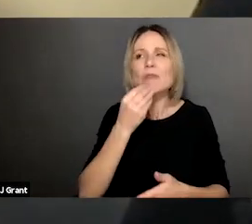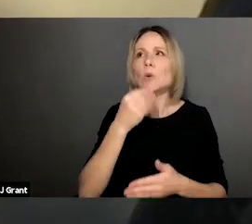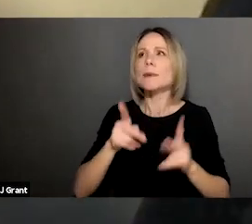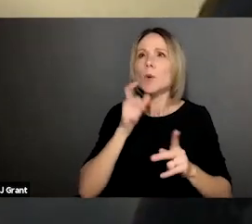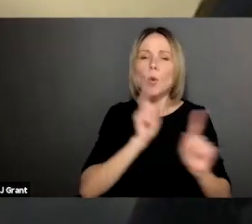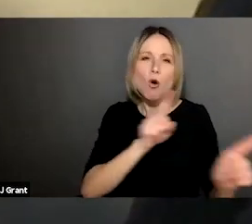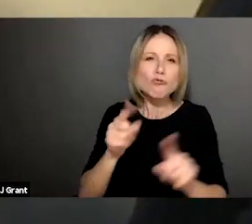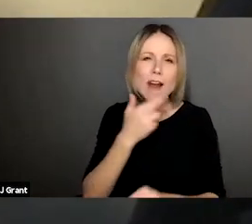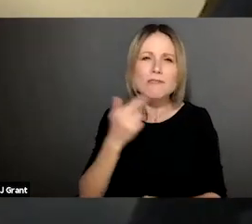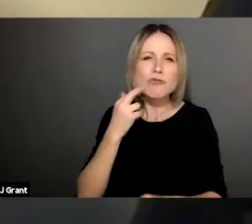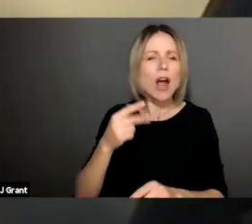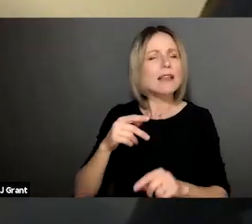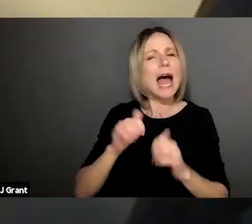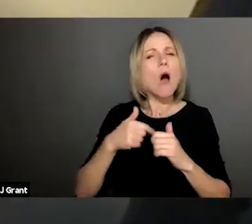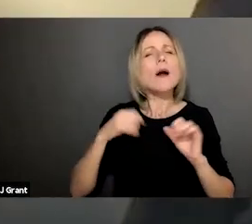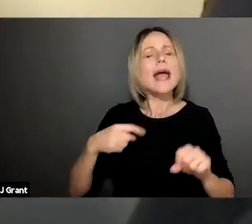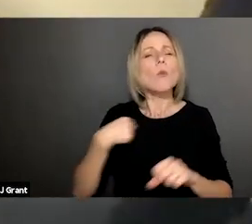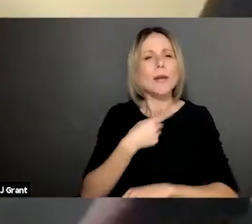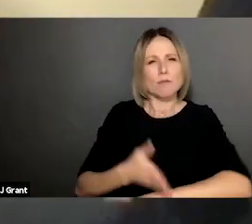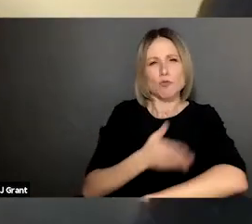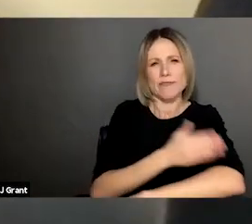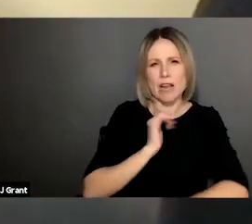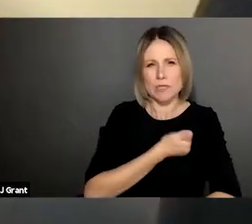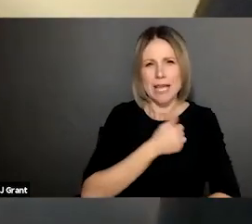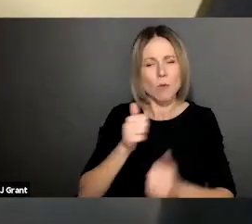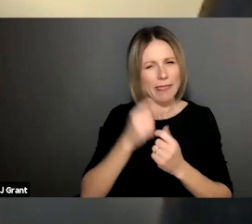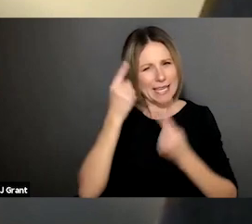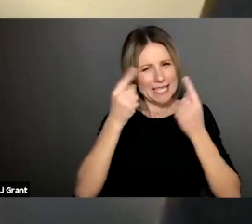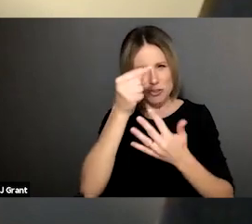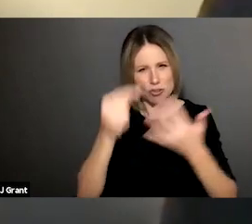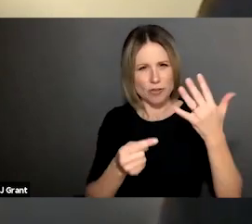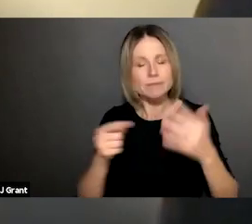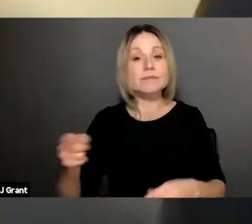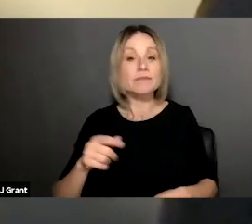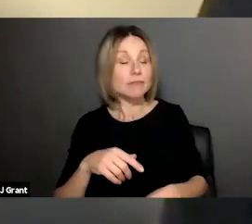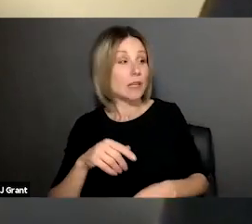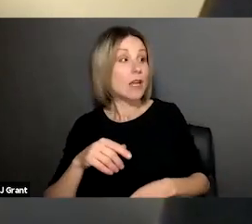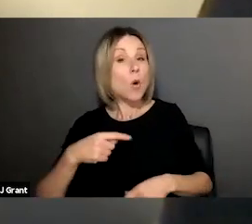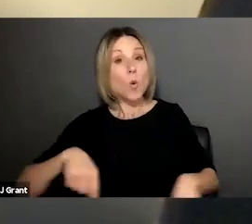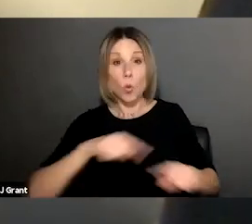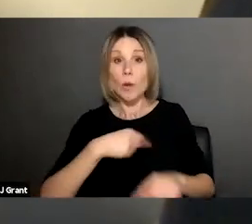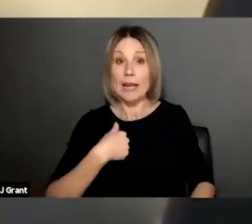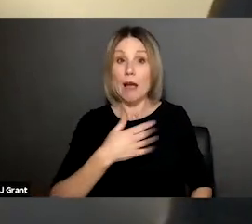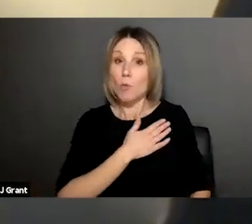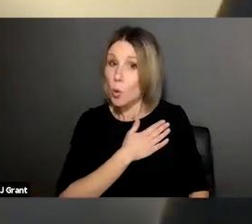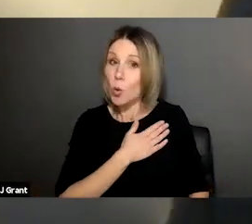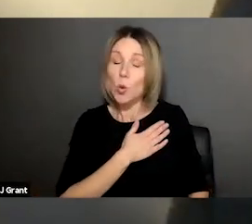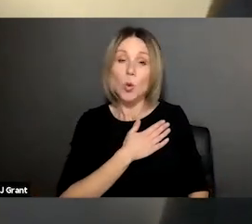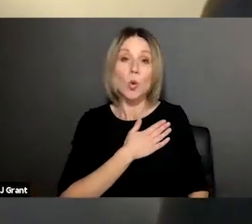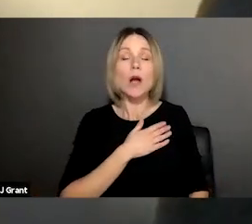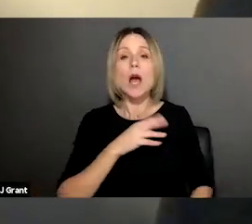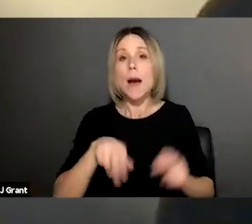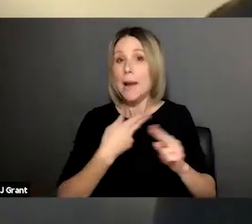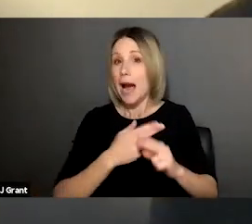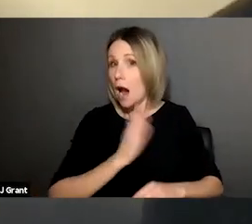to proceed from a position of radical empathy for what is happening in our world and what is happening to our food